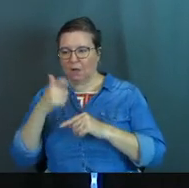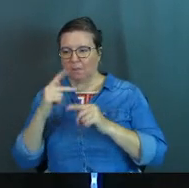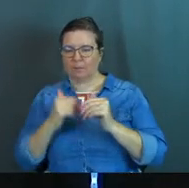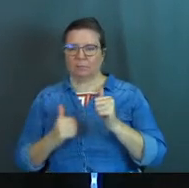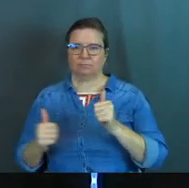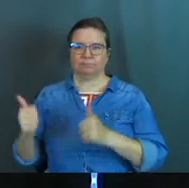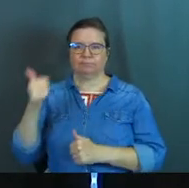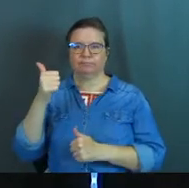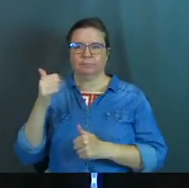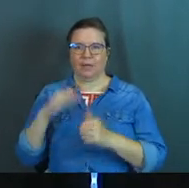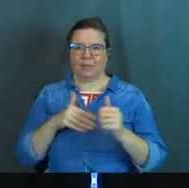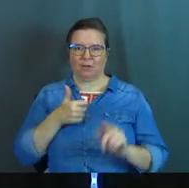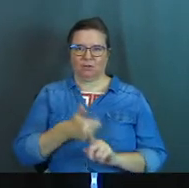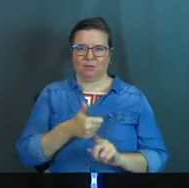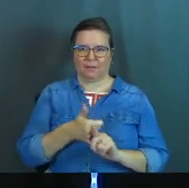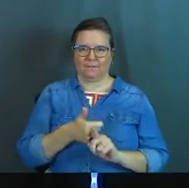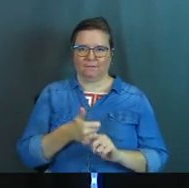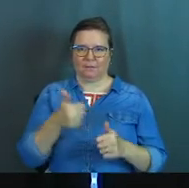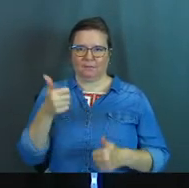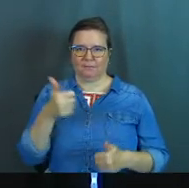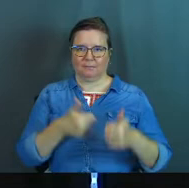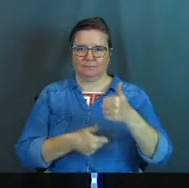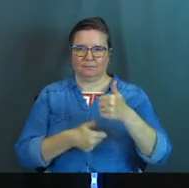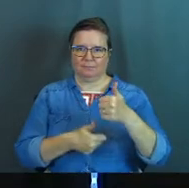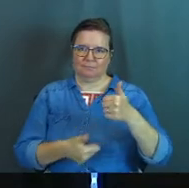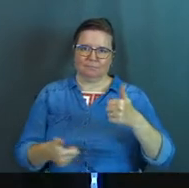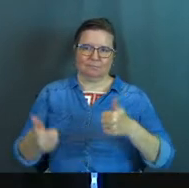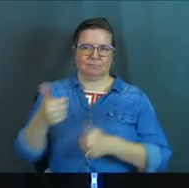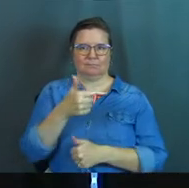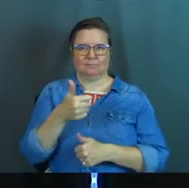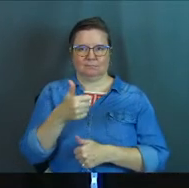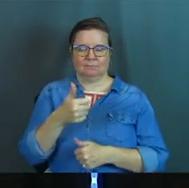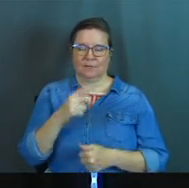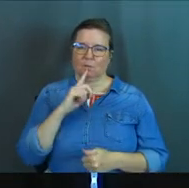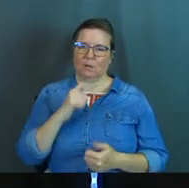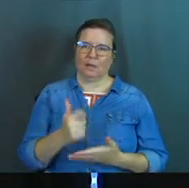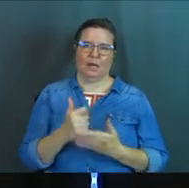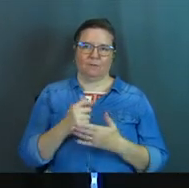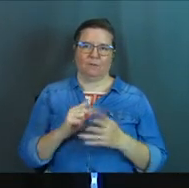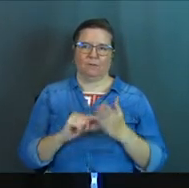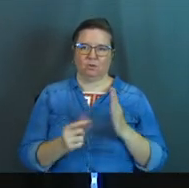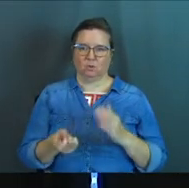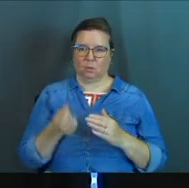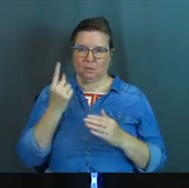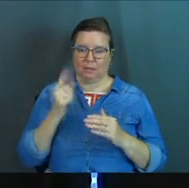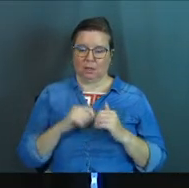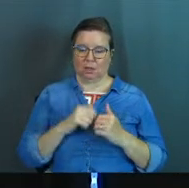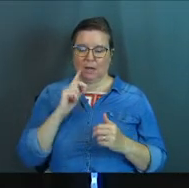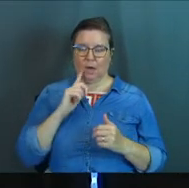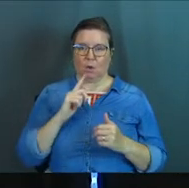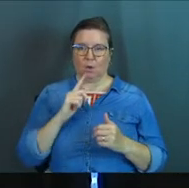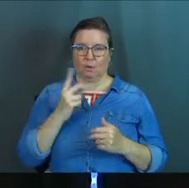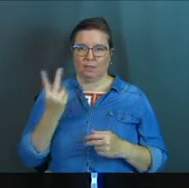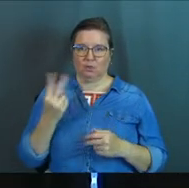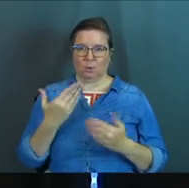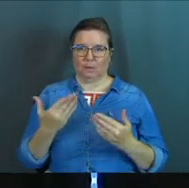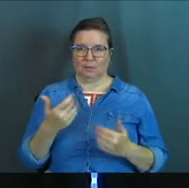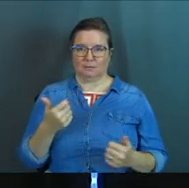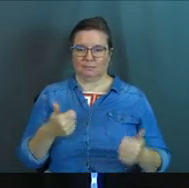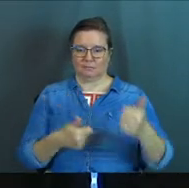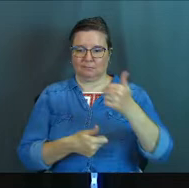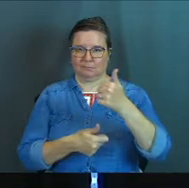more significant than yourselves. Super helpful verse to understand pride. Look at how it juxtaposes these two